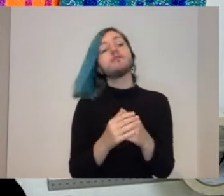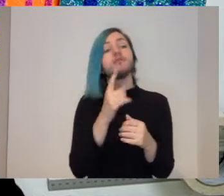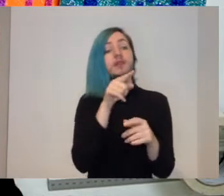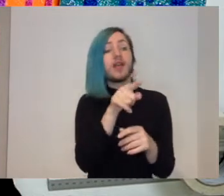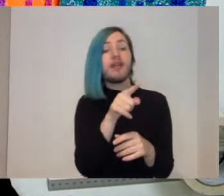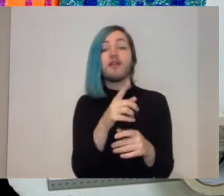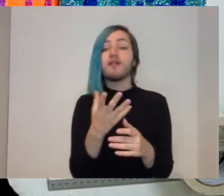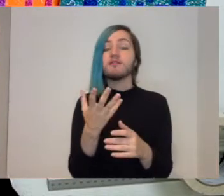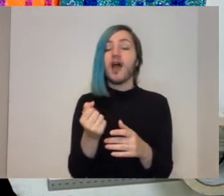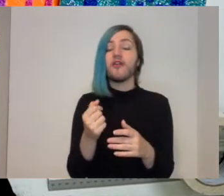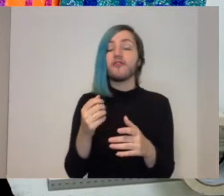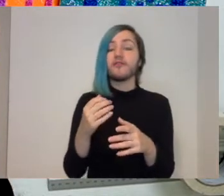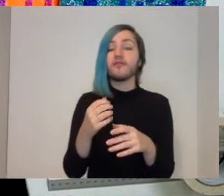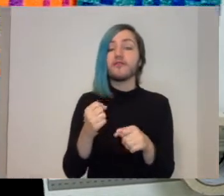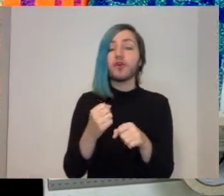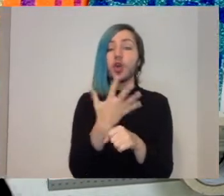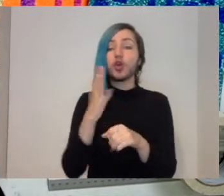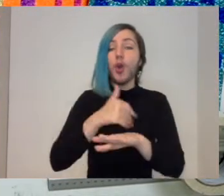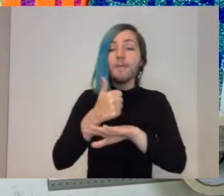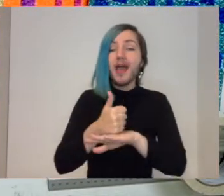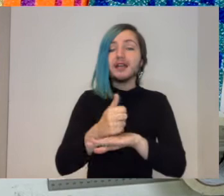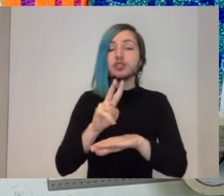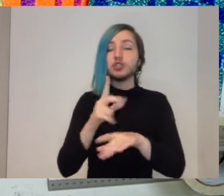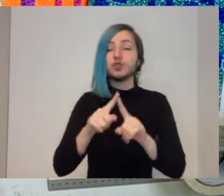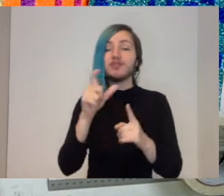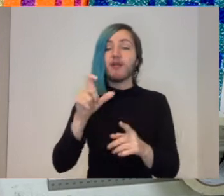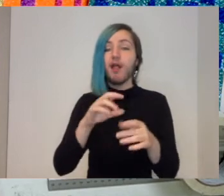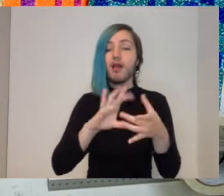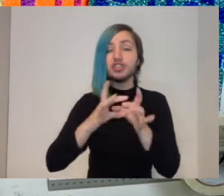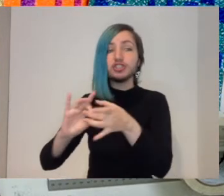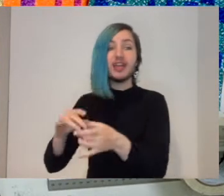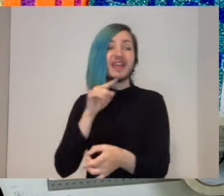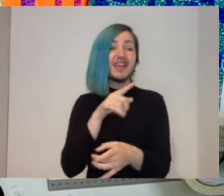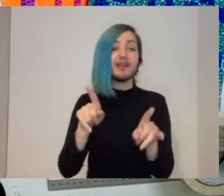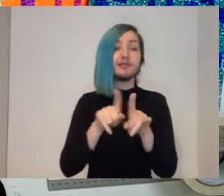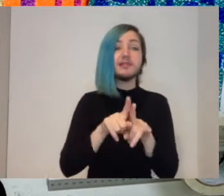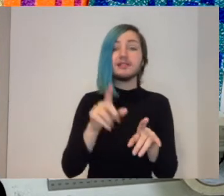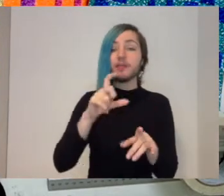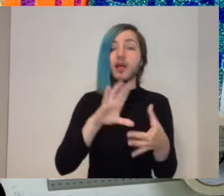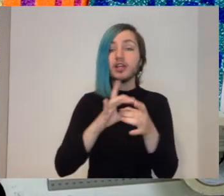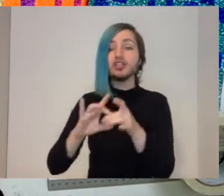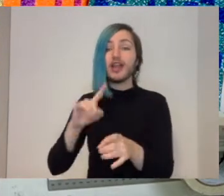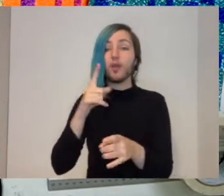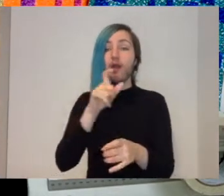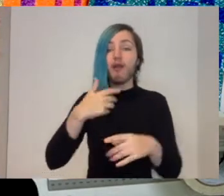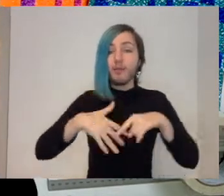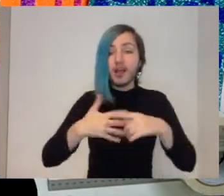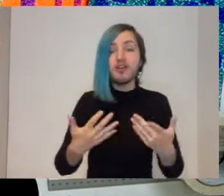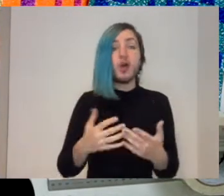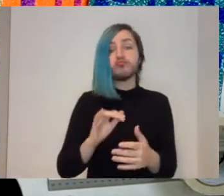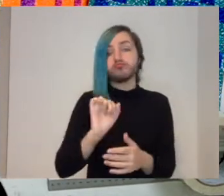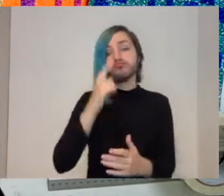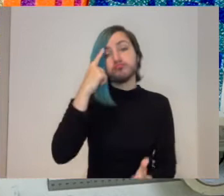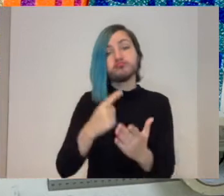done two different colours of chains on a gold base. Here it's the same colour against one single colour background. It's up to you